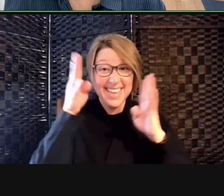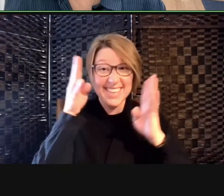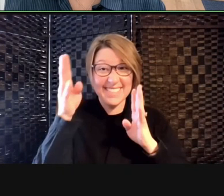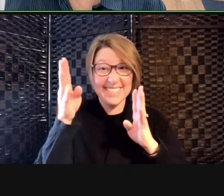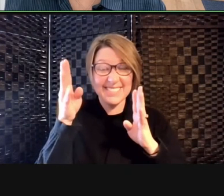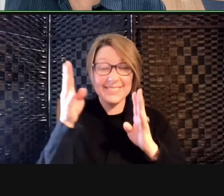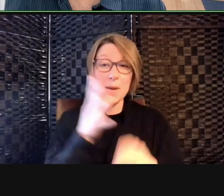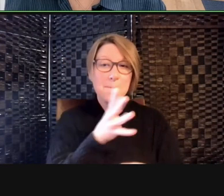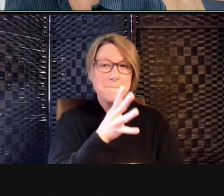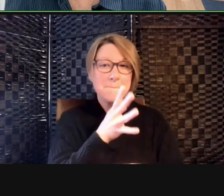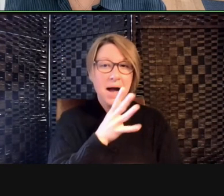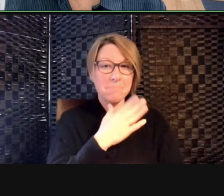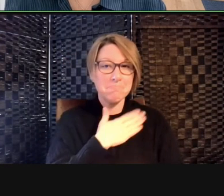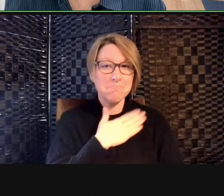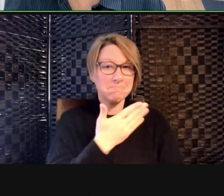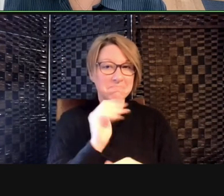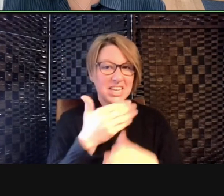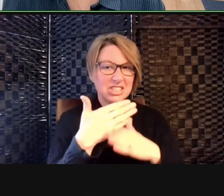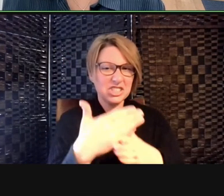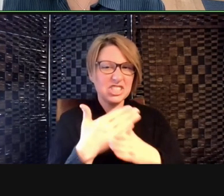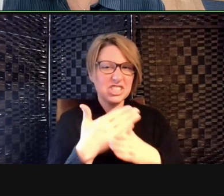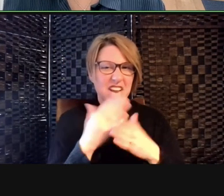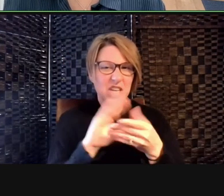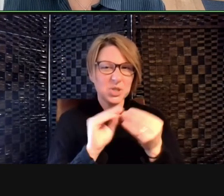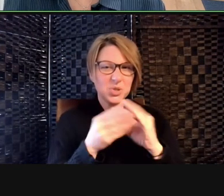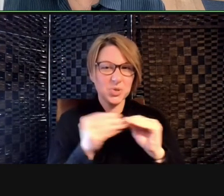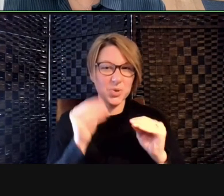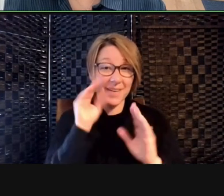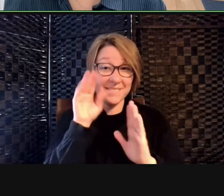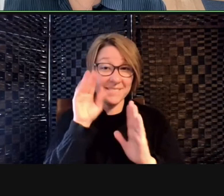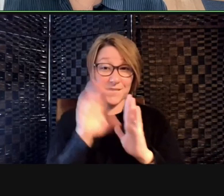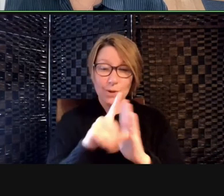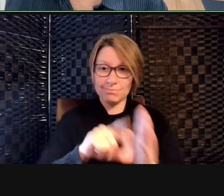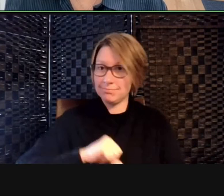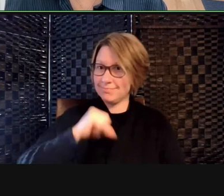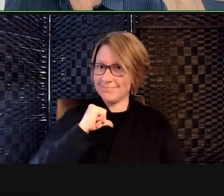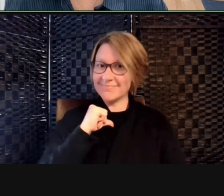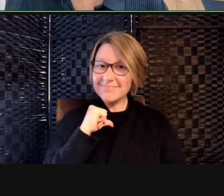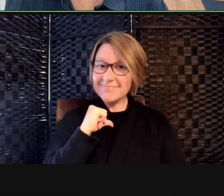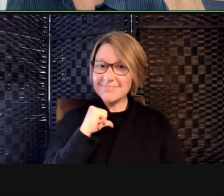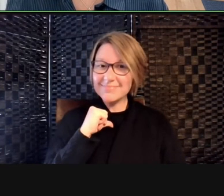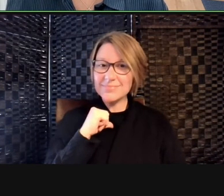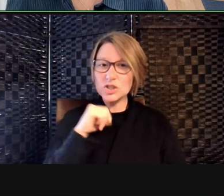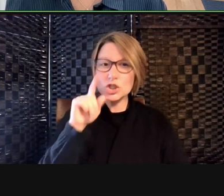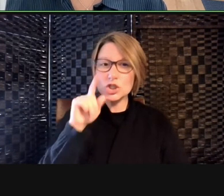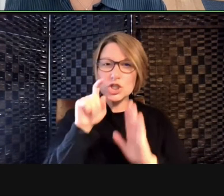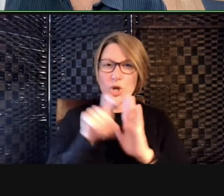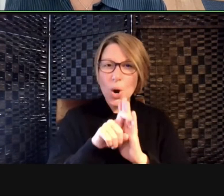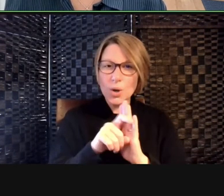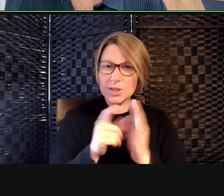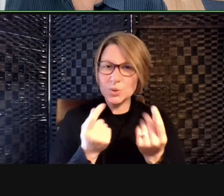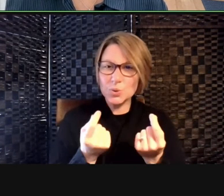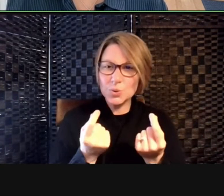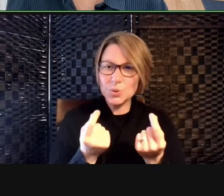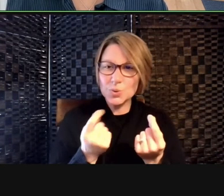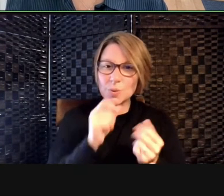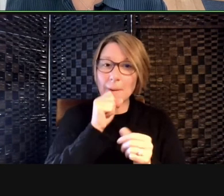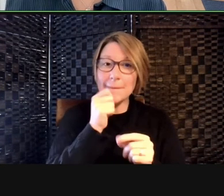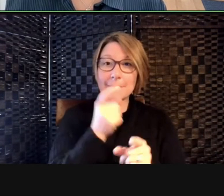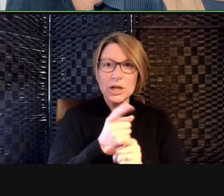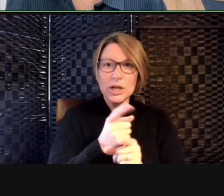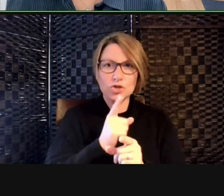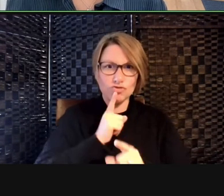we could share these photos and this story because she was so proud of him when she noticed what he did to make sure he was